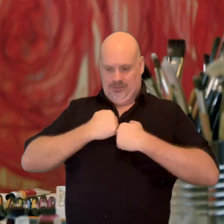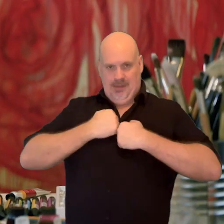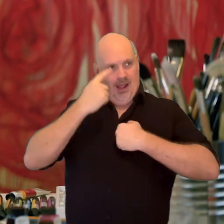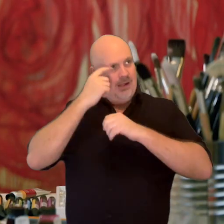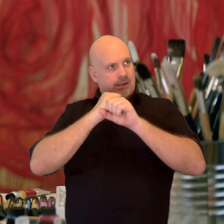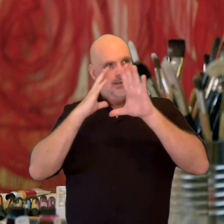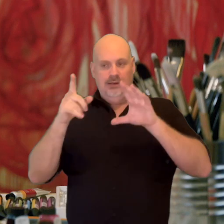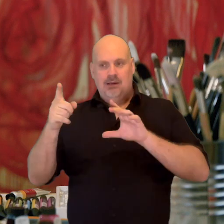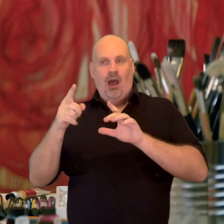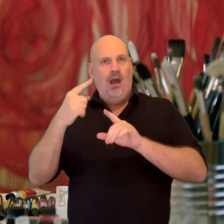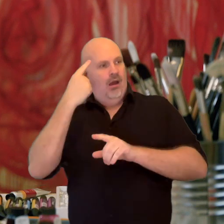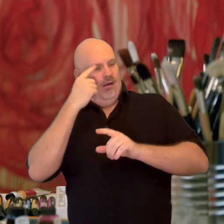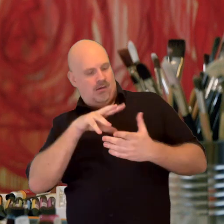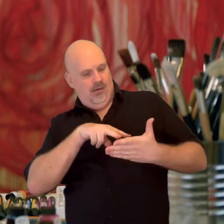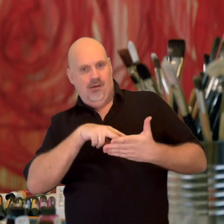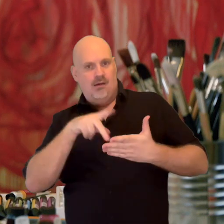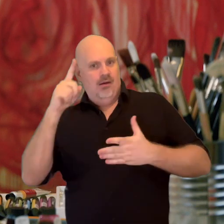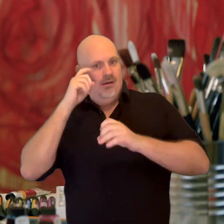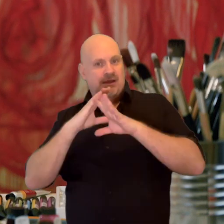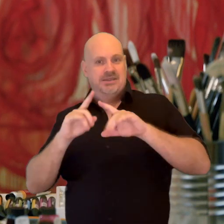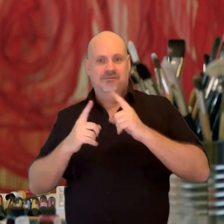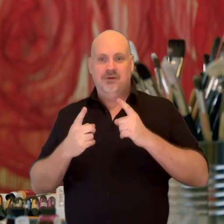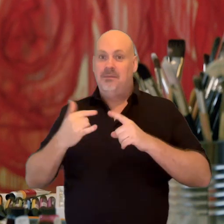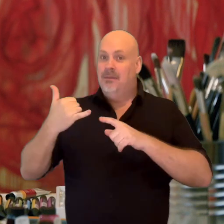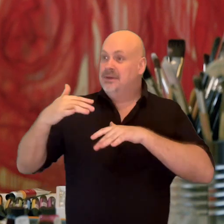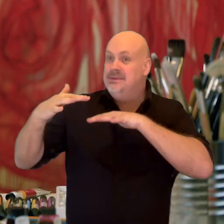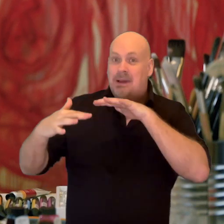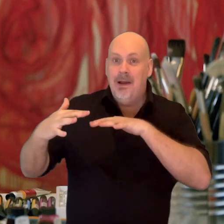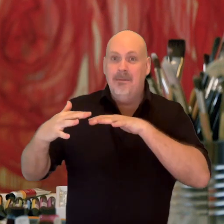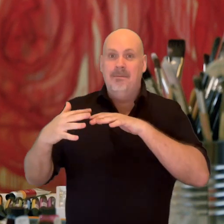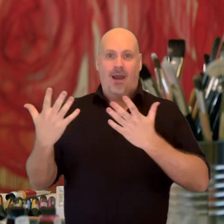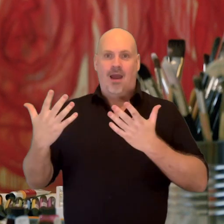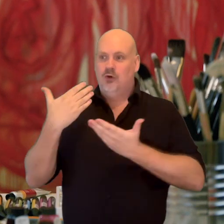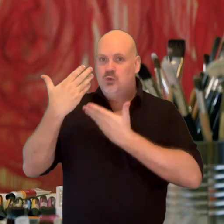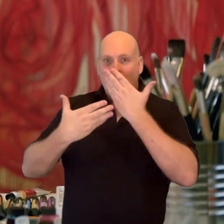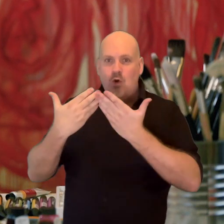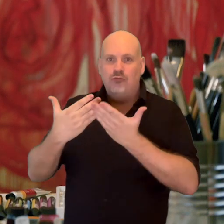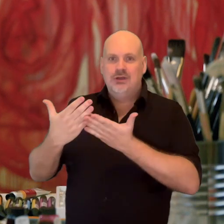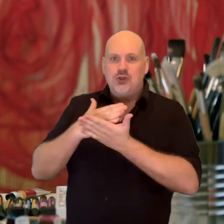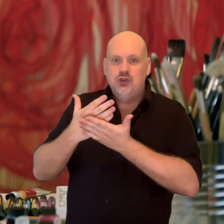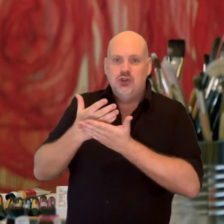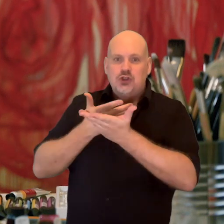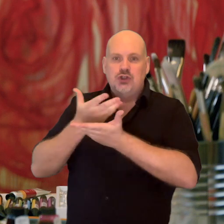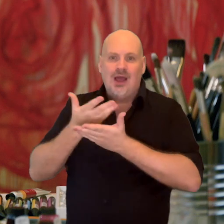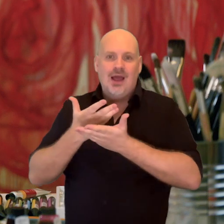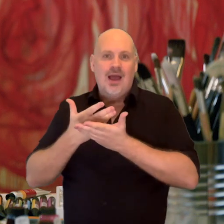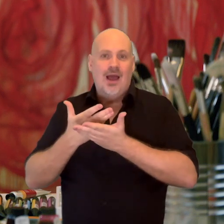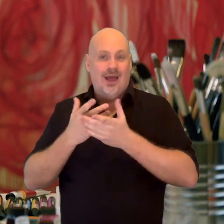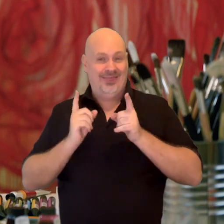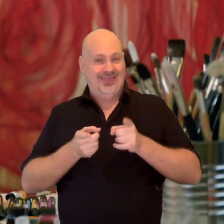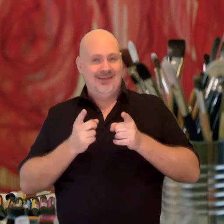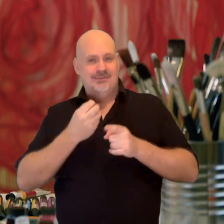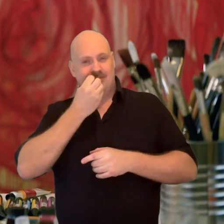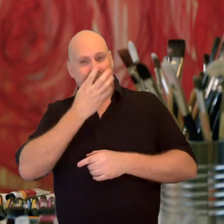head, but that's also okay. Or it may be very similar, and then you share the story. That's part of the